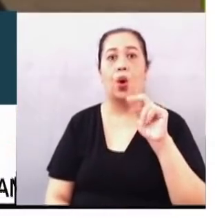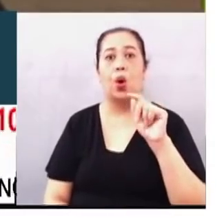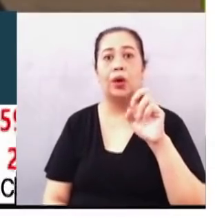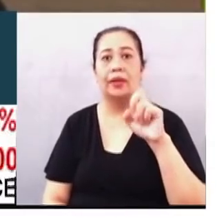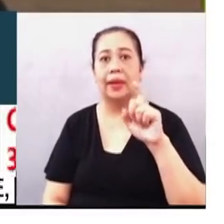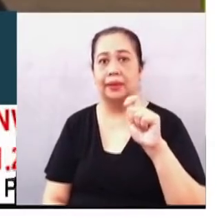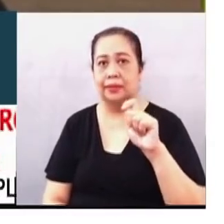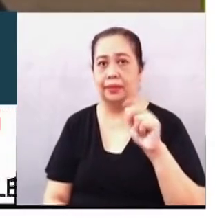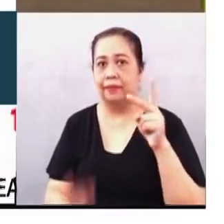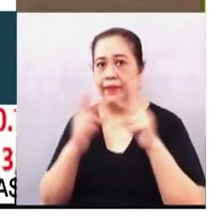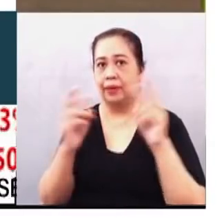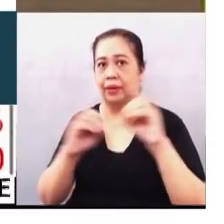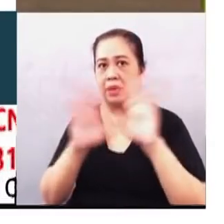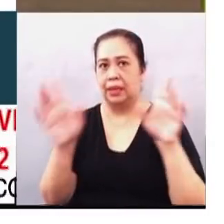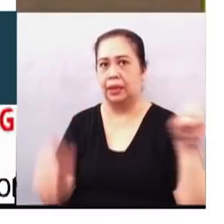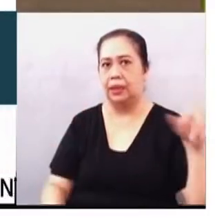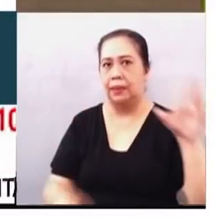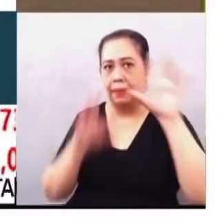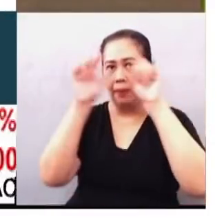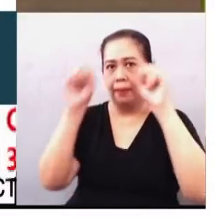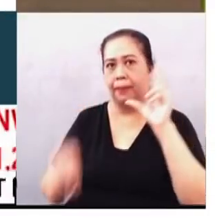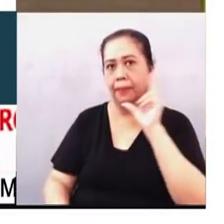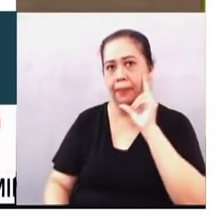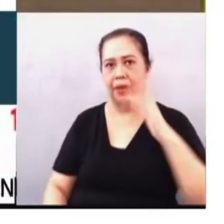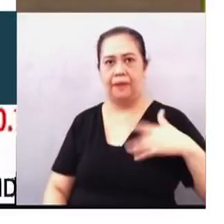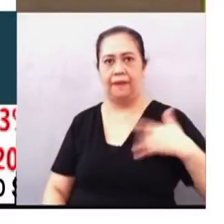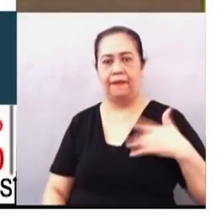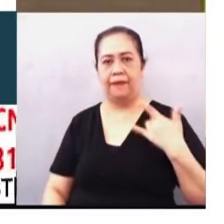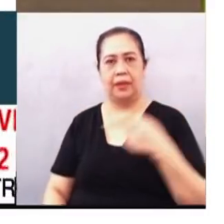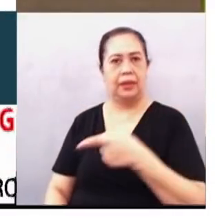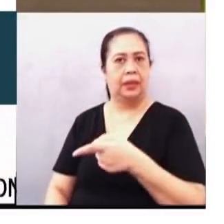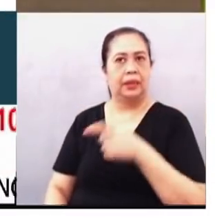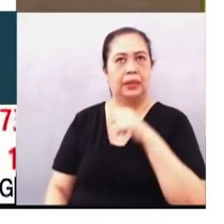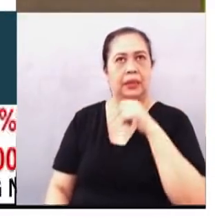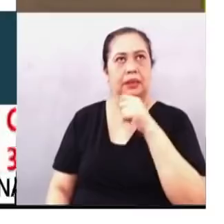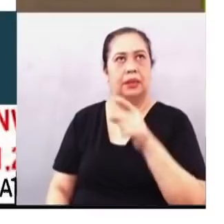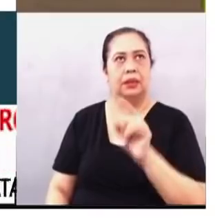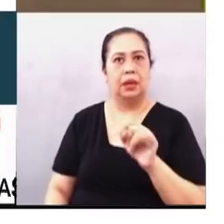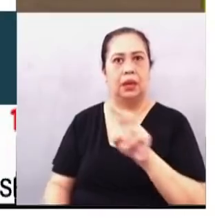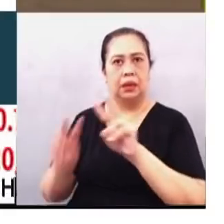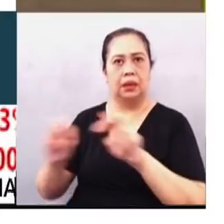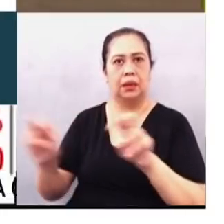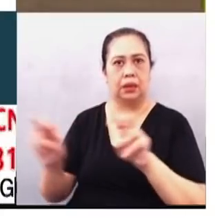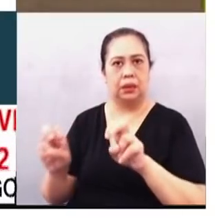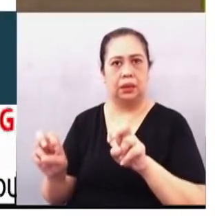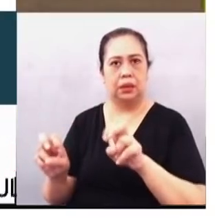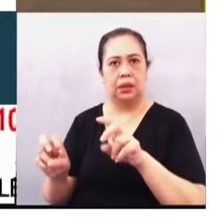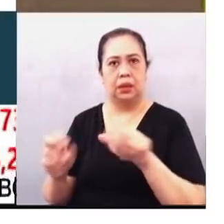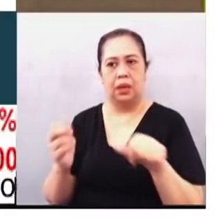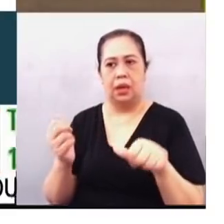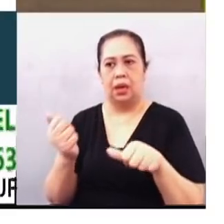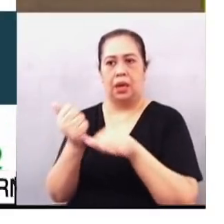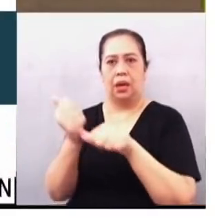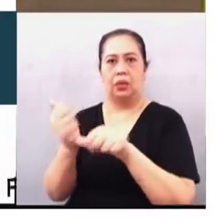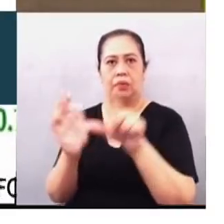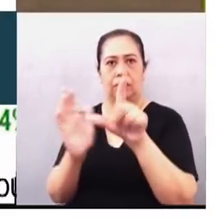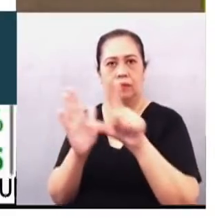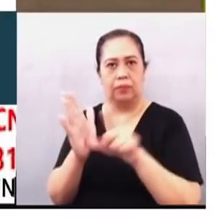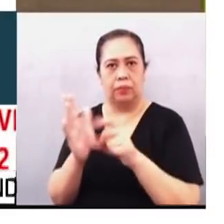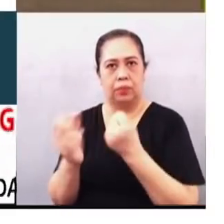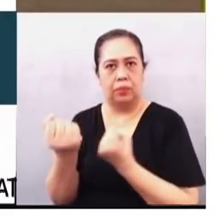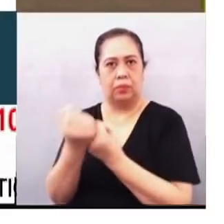clear. Naramdaman ni Pangulong Duterte na hindi na investigation in aid of legislation ang pakay ng committee na